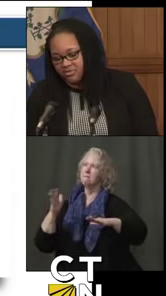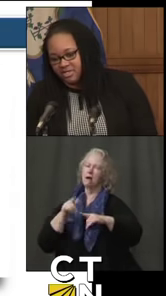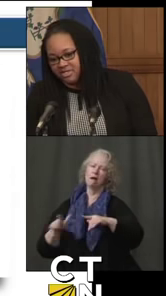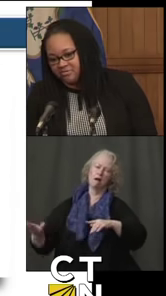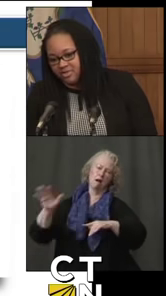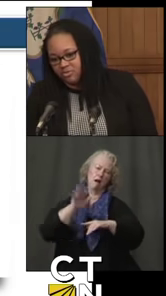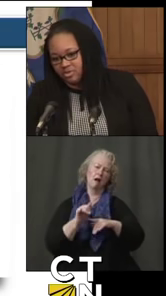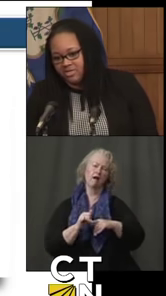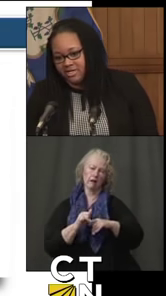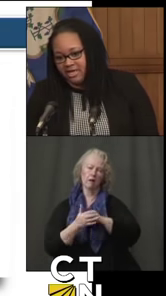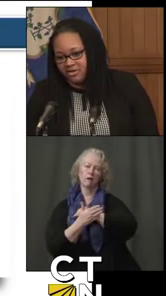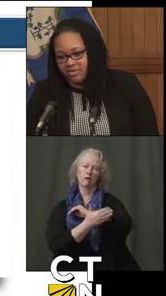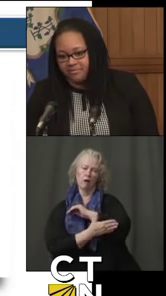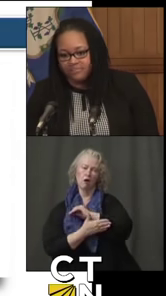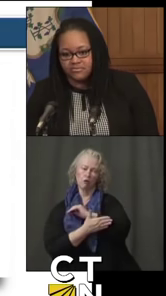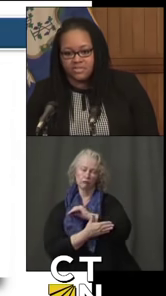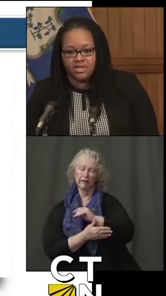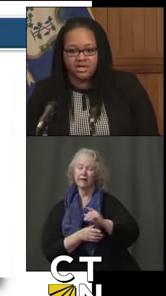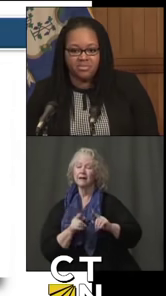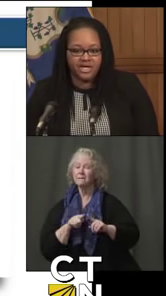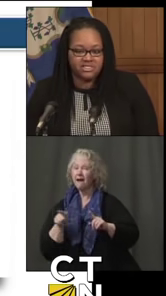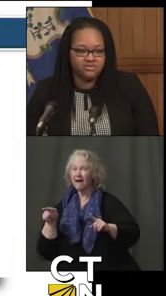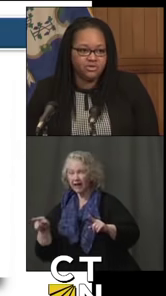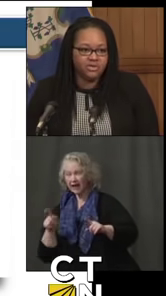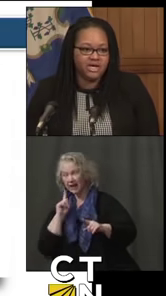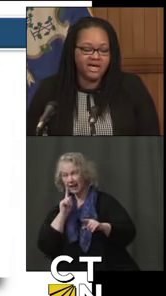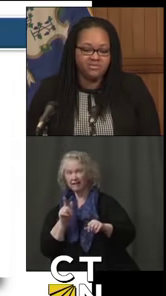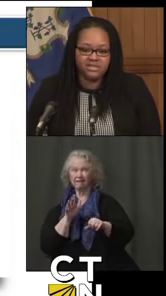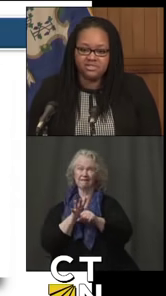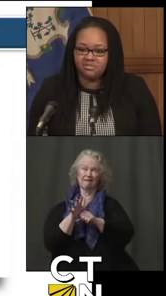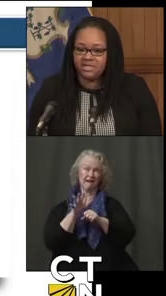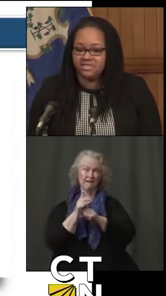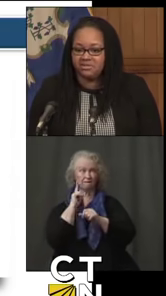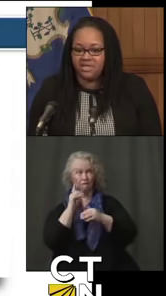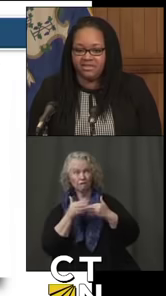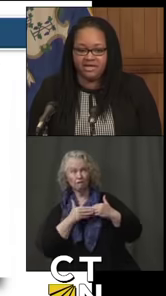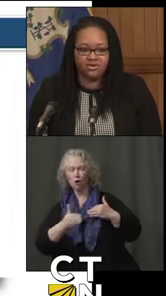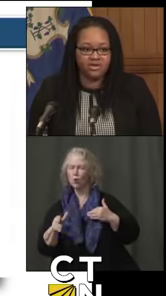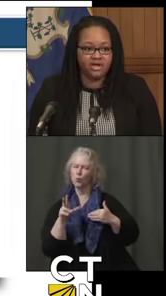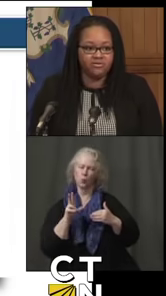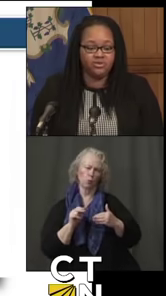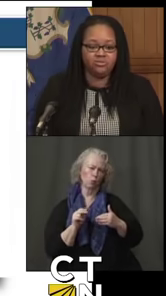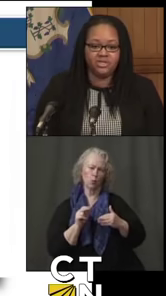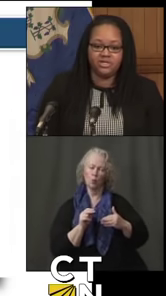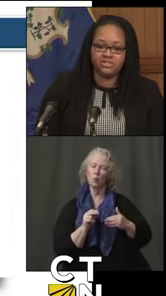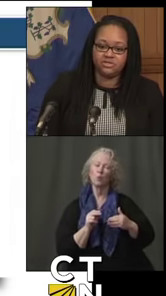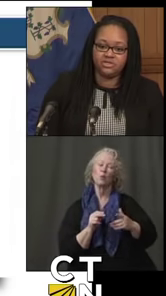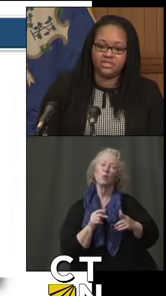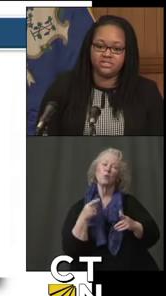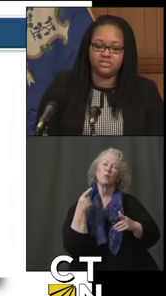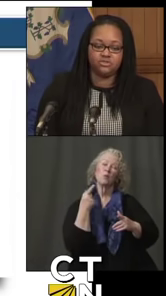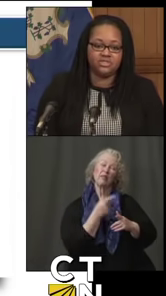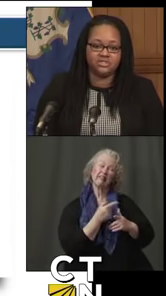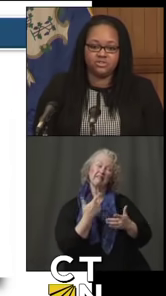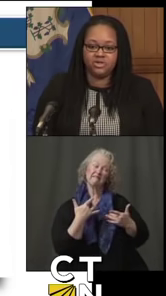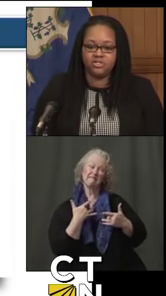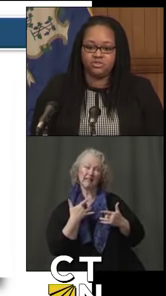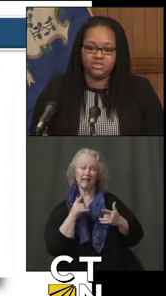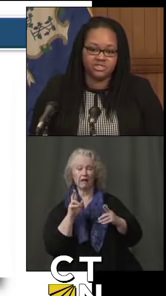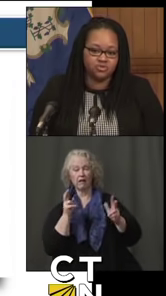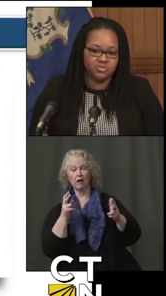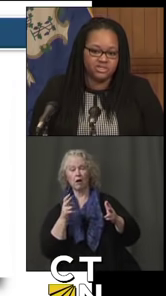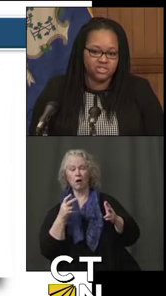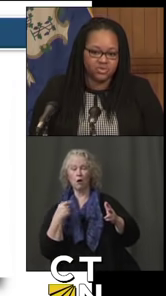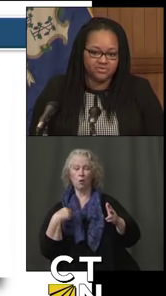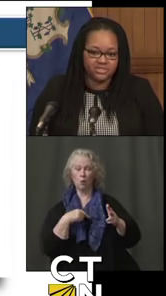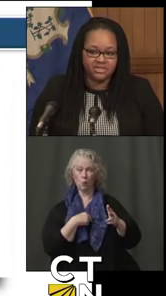that the rainy day fund will be inadequate. On a positive note, economists estimate that our recovery will begin as early as 2022, that